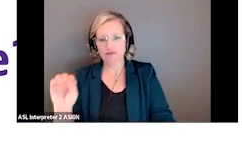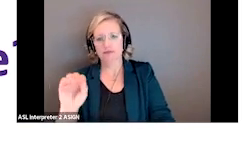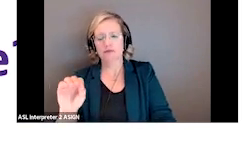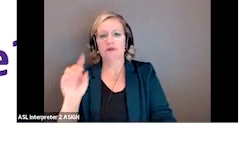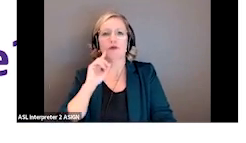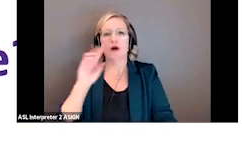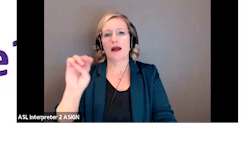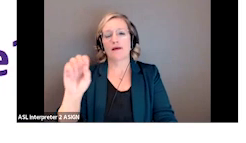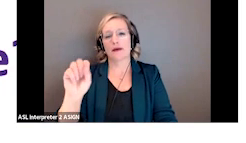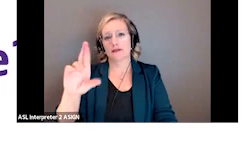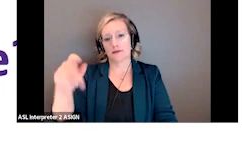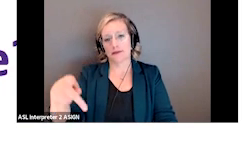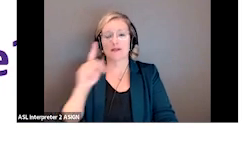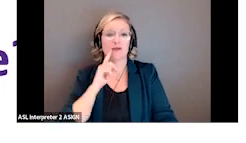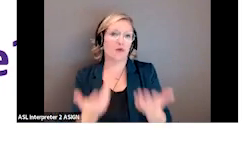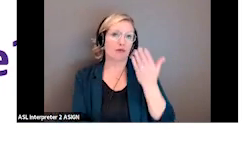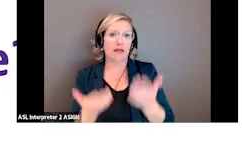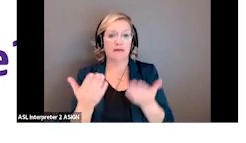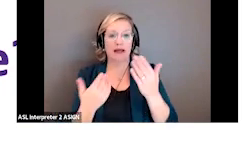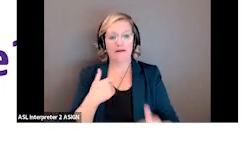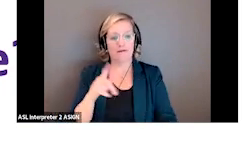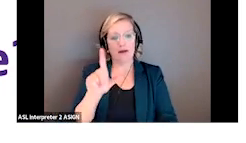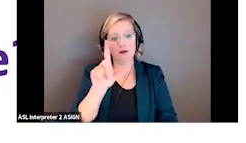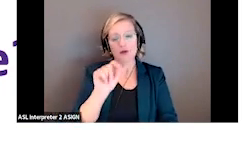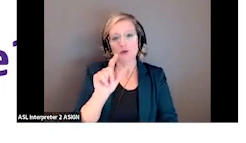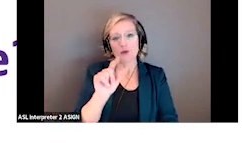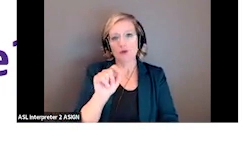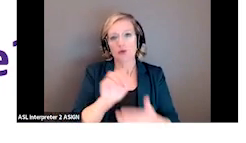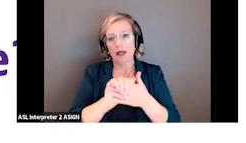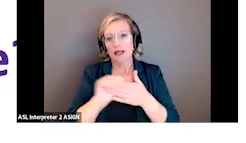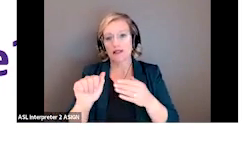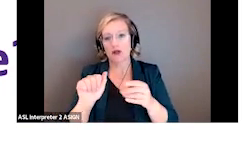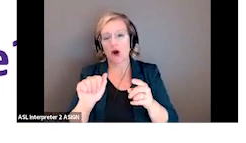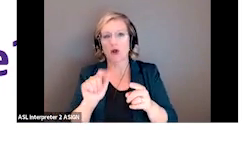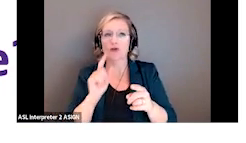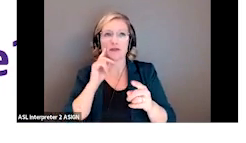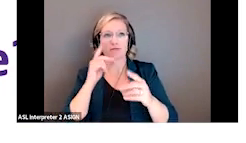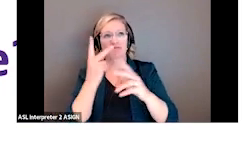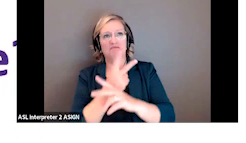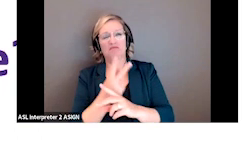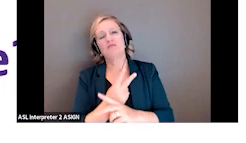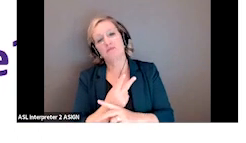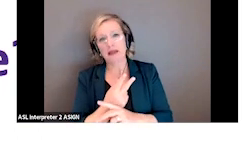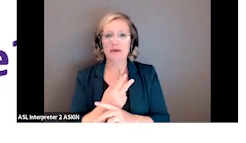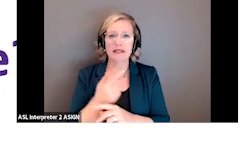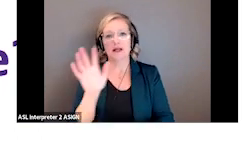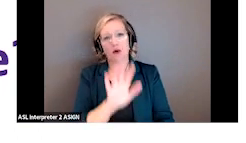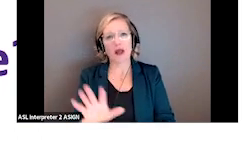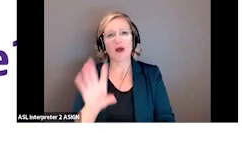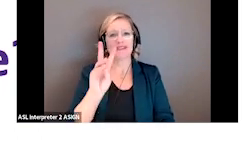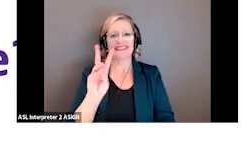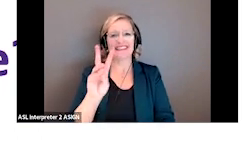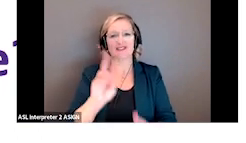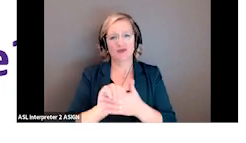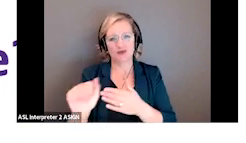20% is $6. That's what it would cost in advertising per product. It depends on the category. It